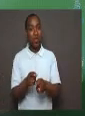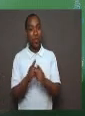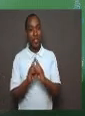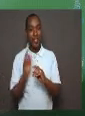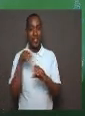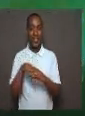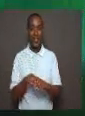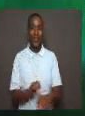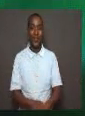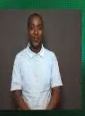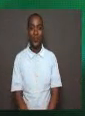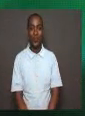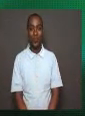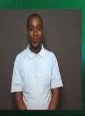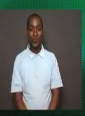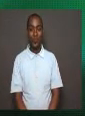together.